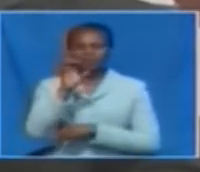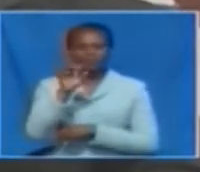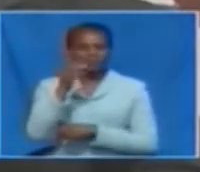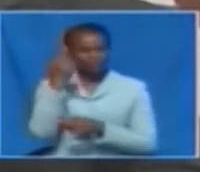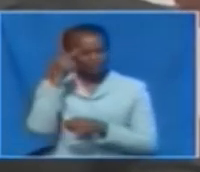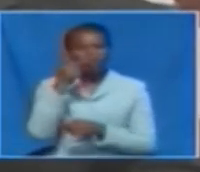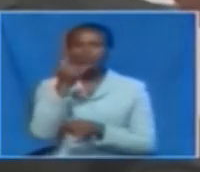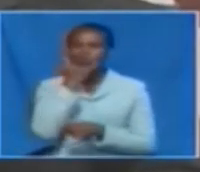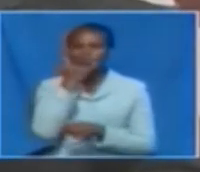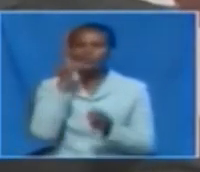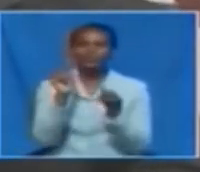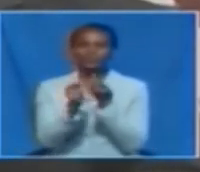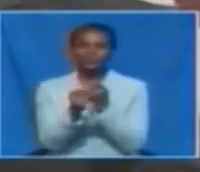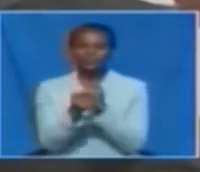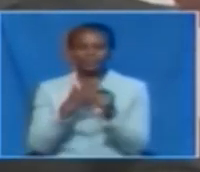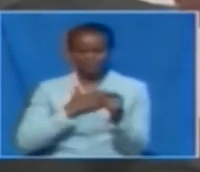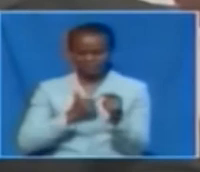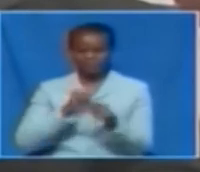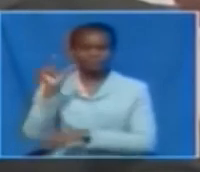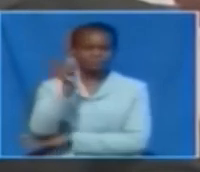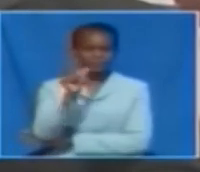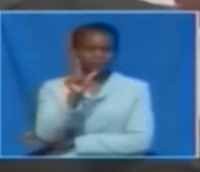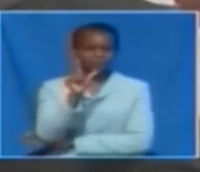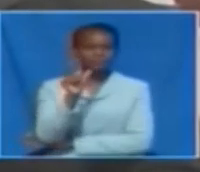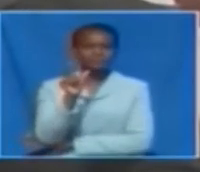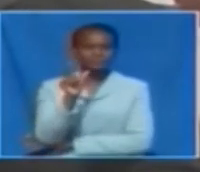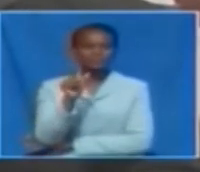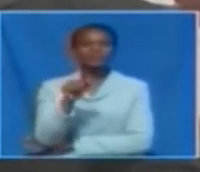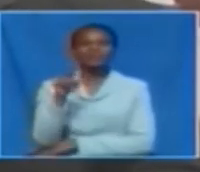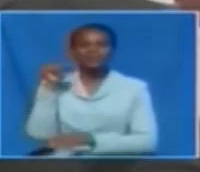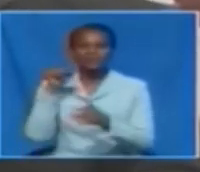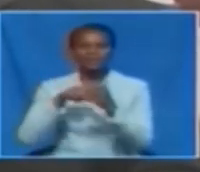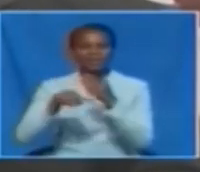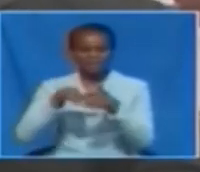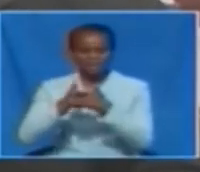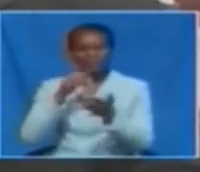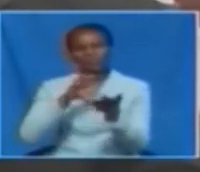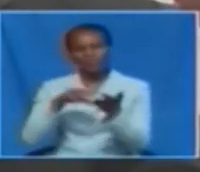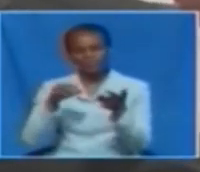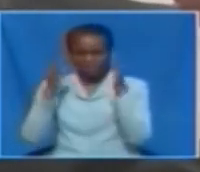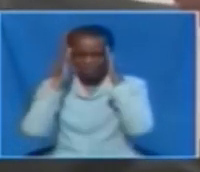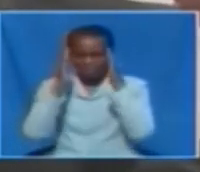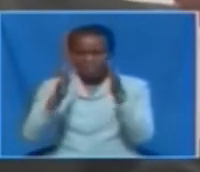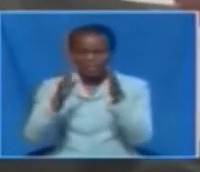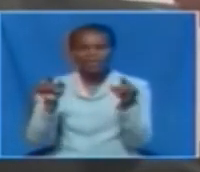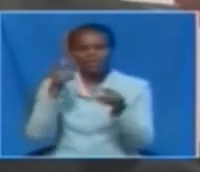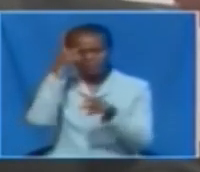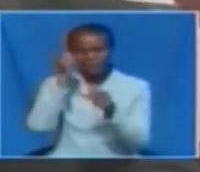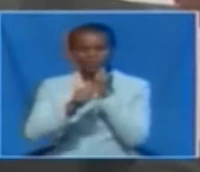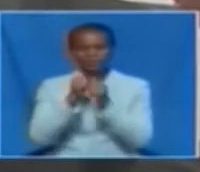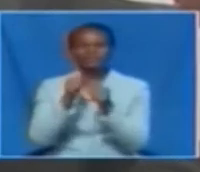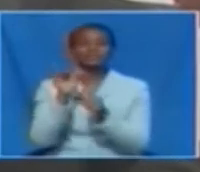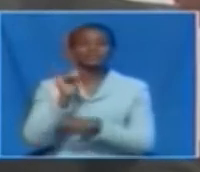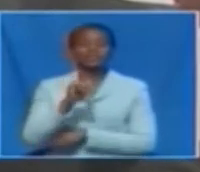change. And for me and the movement for multi-party democracy, our goal is to remain focused. It's because,